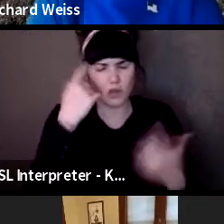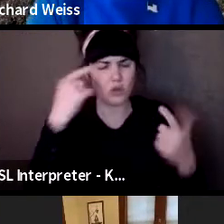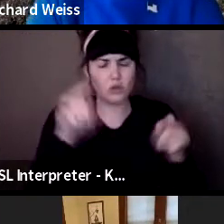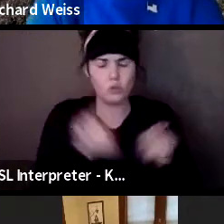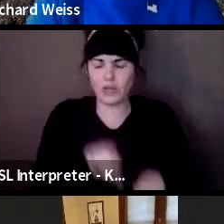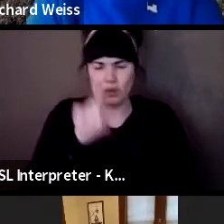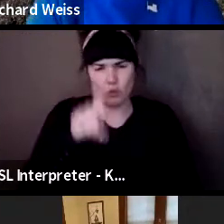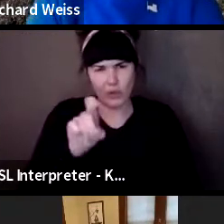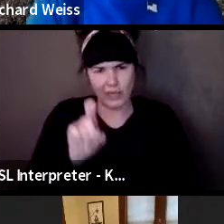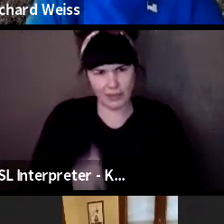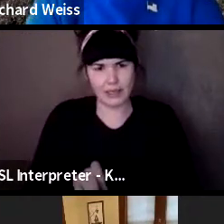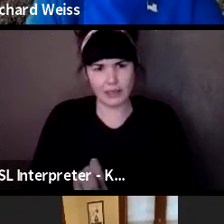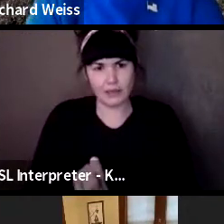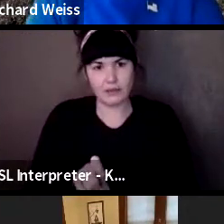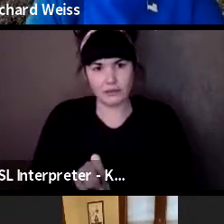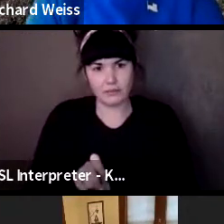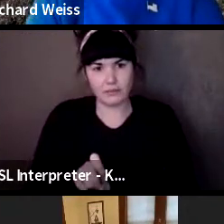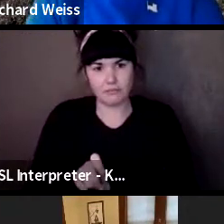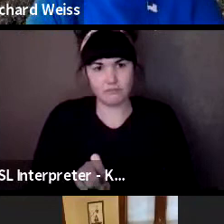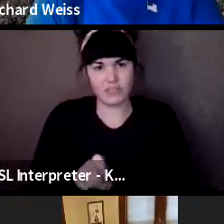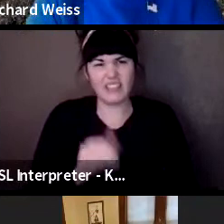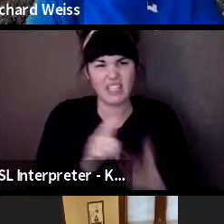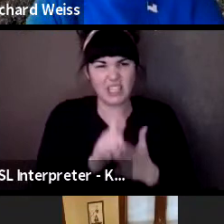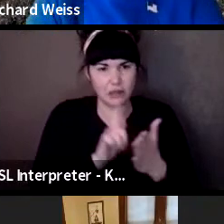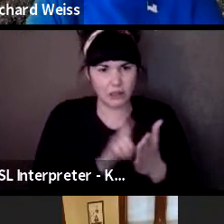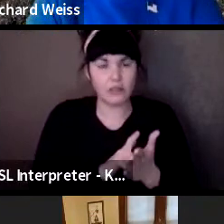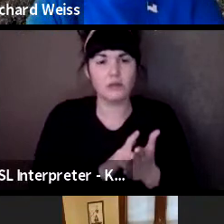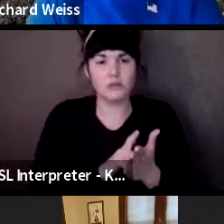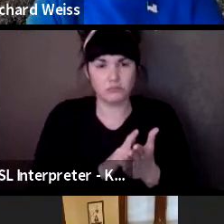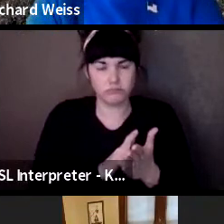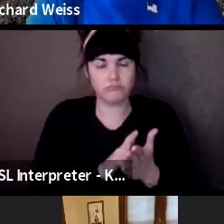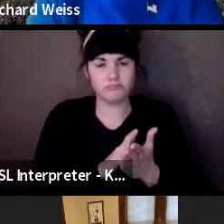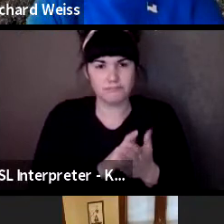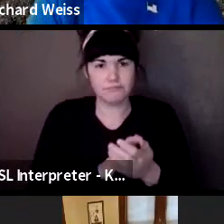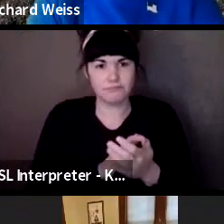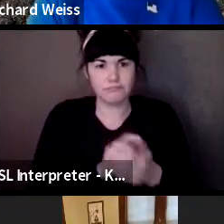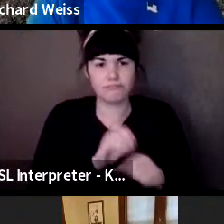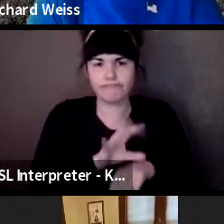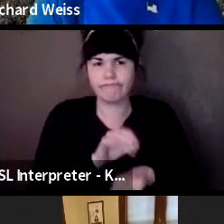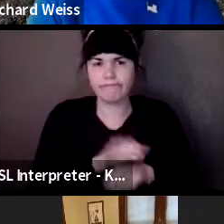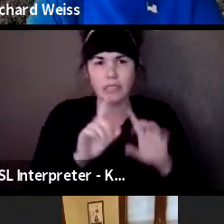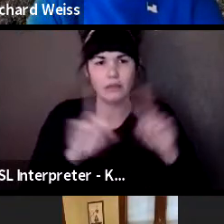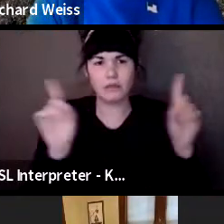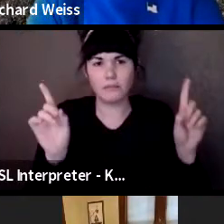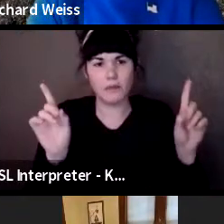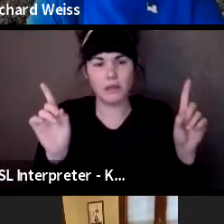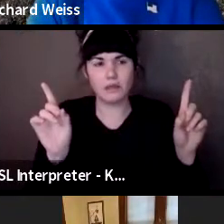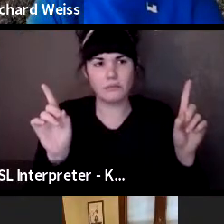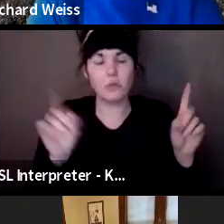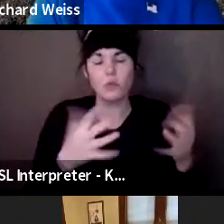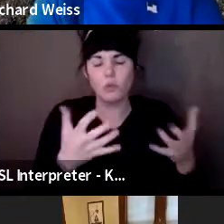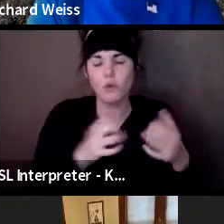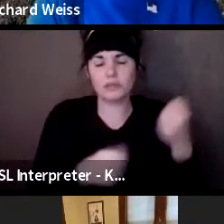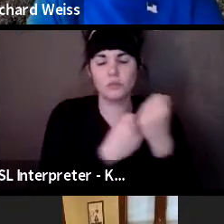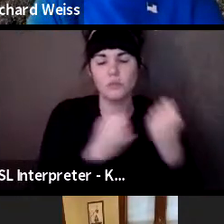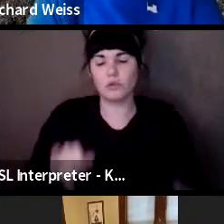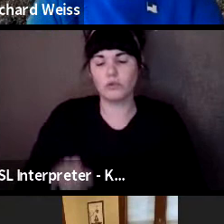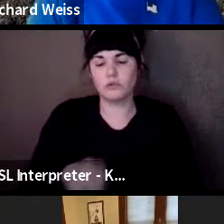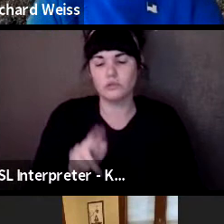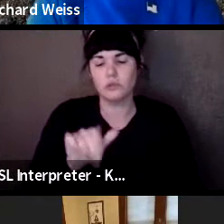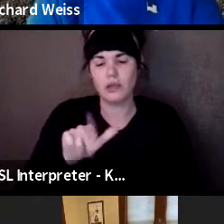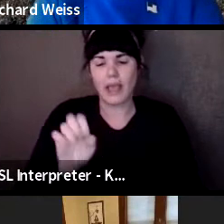needs, but we don't have a current budget. So I'm wondering, where do we have that